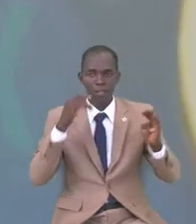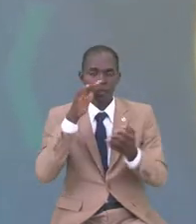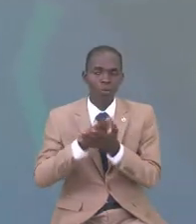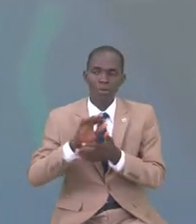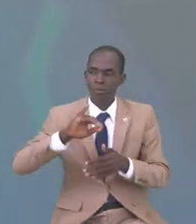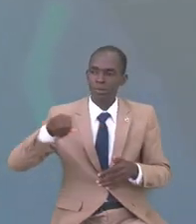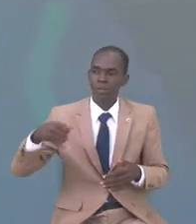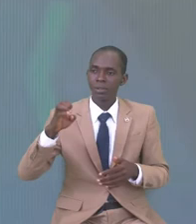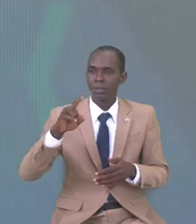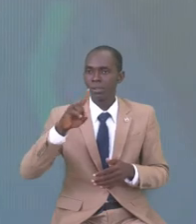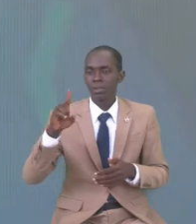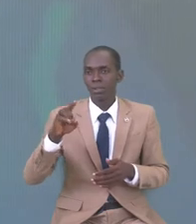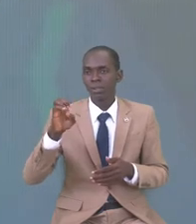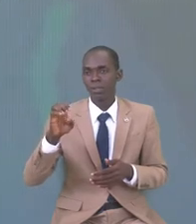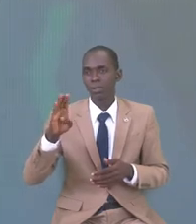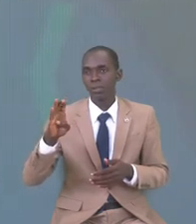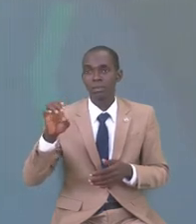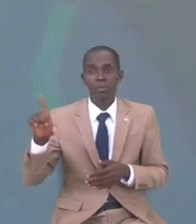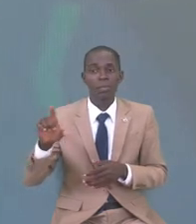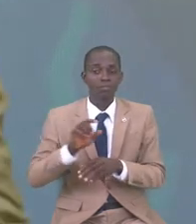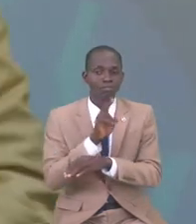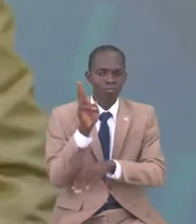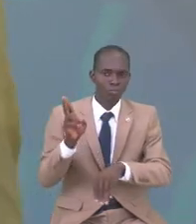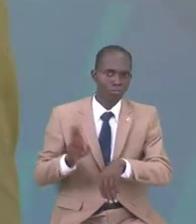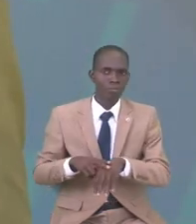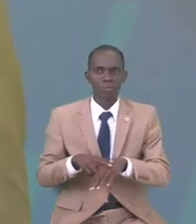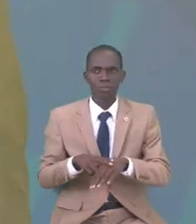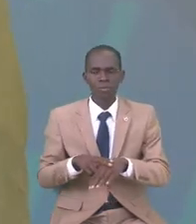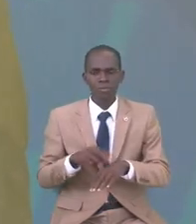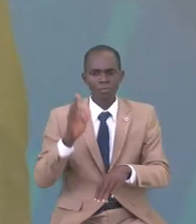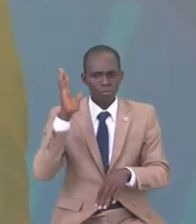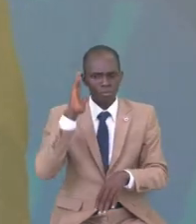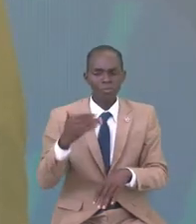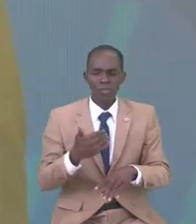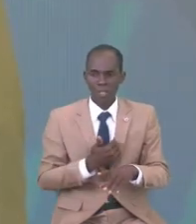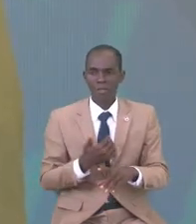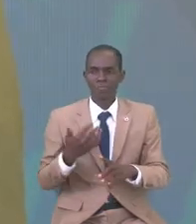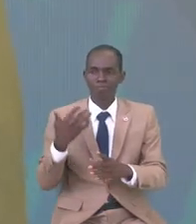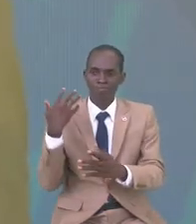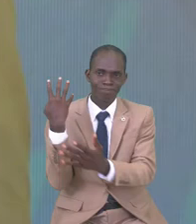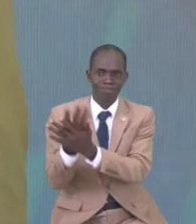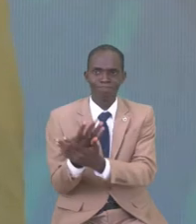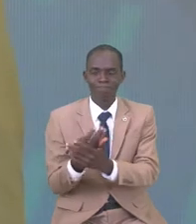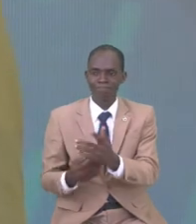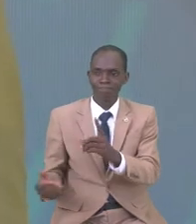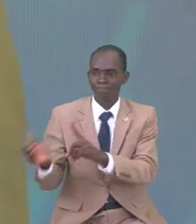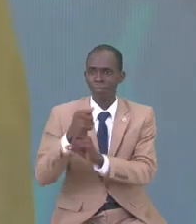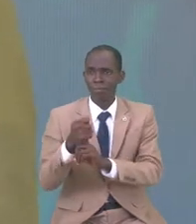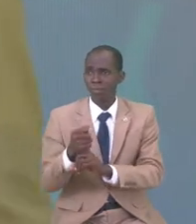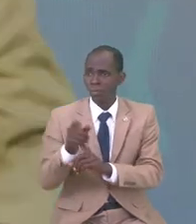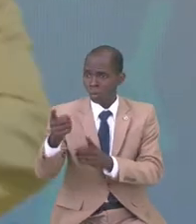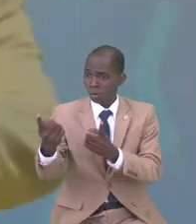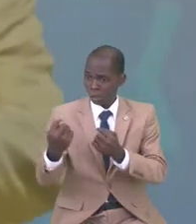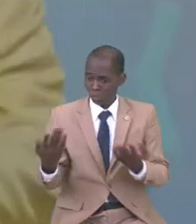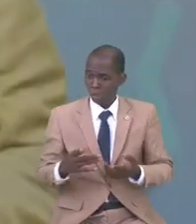Jezebel, normally they should have arrested Elijah. You came here to say